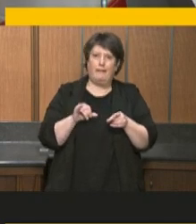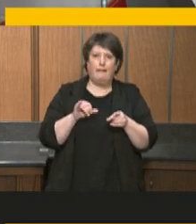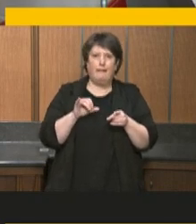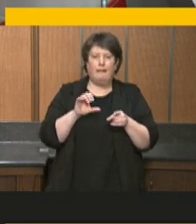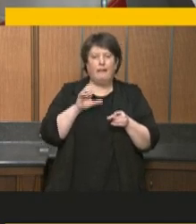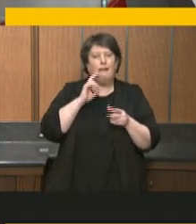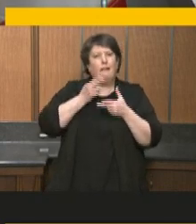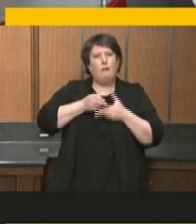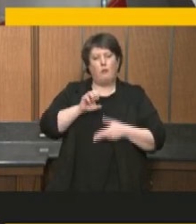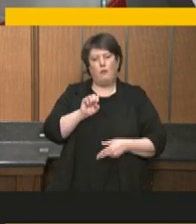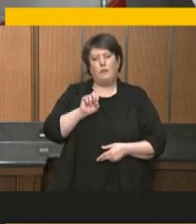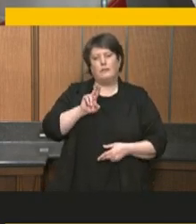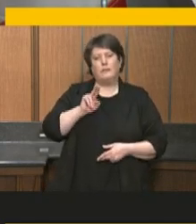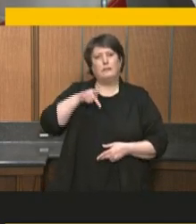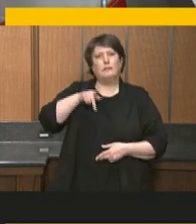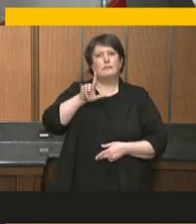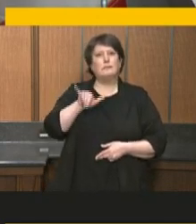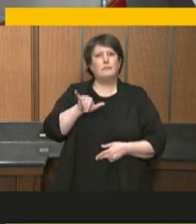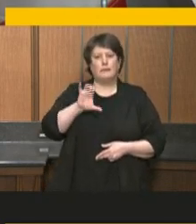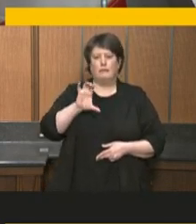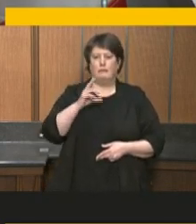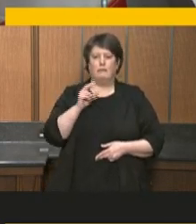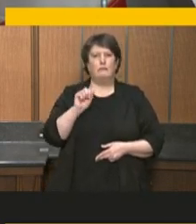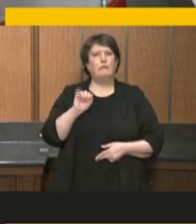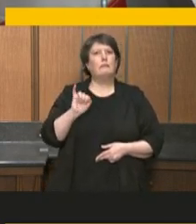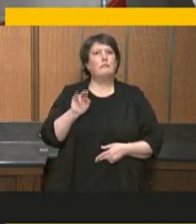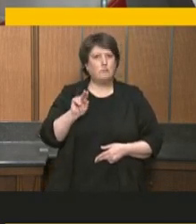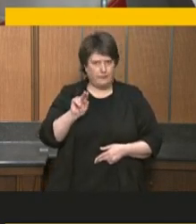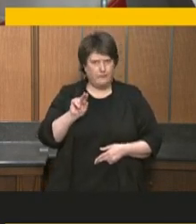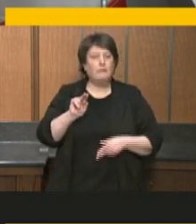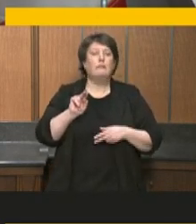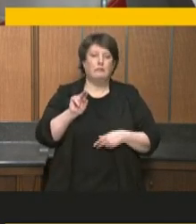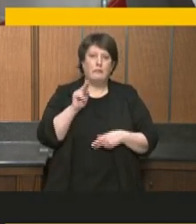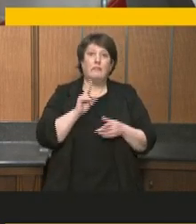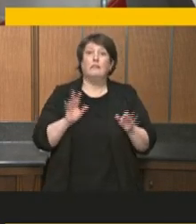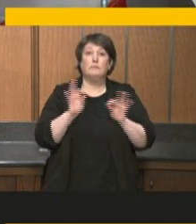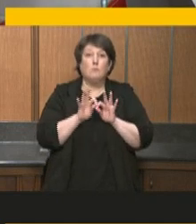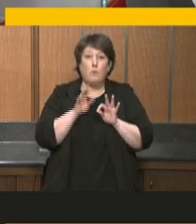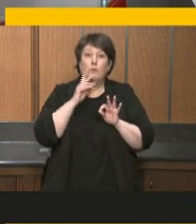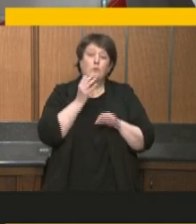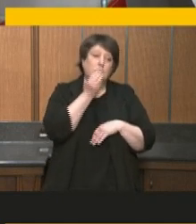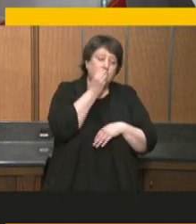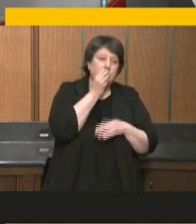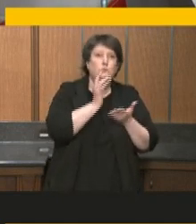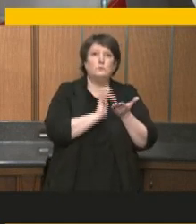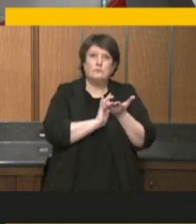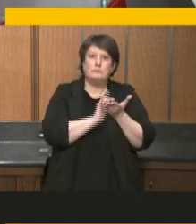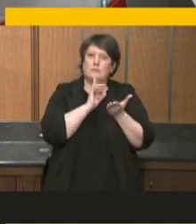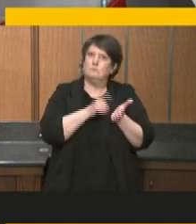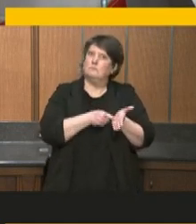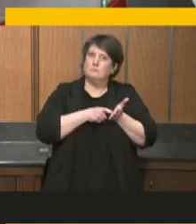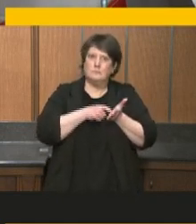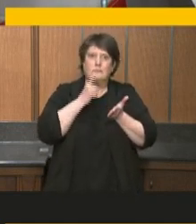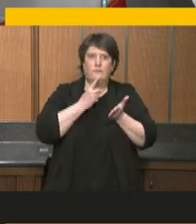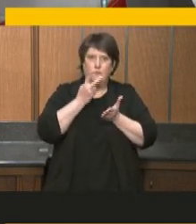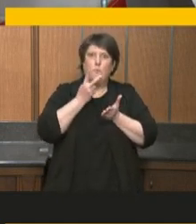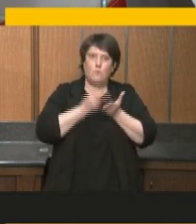ensure that food and medication that is indispensable for Canadians and Americans to cross the